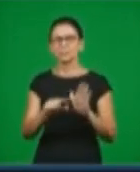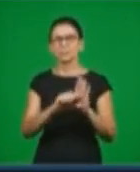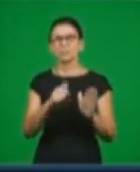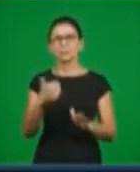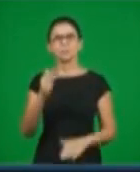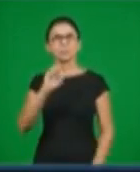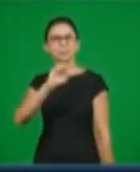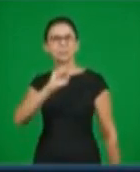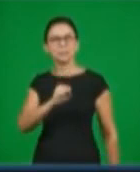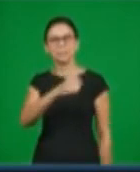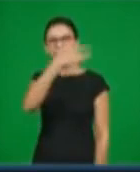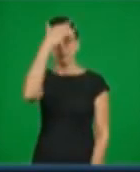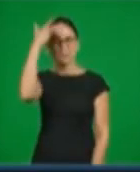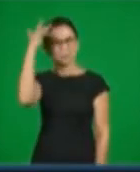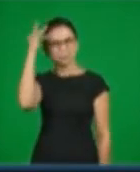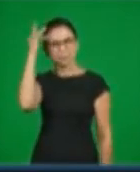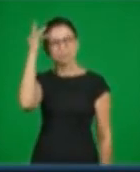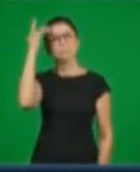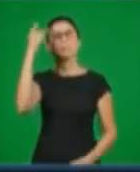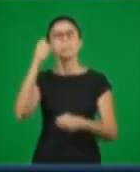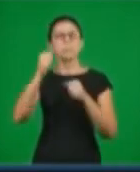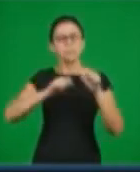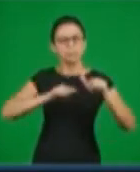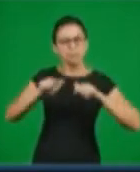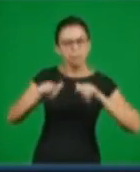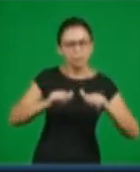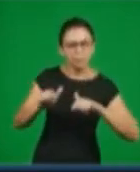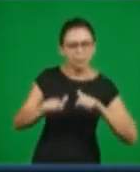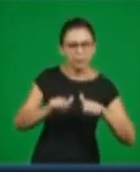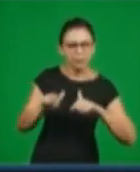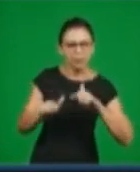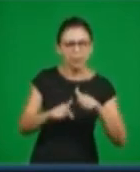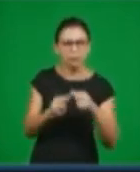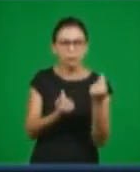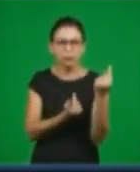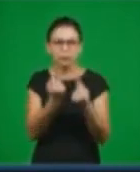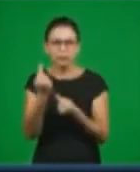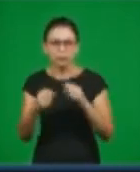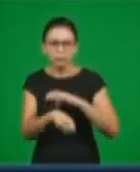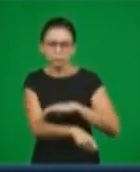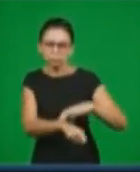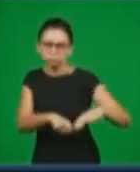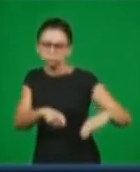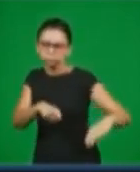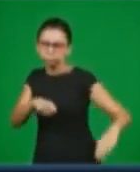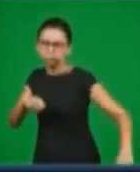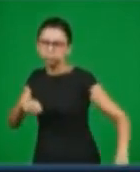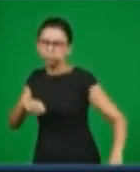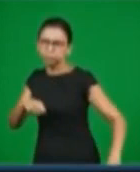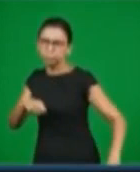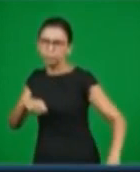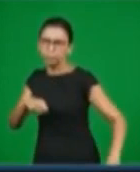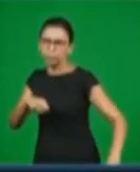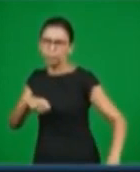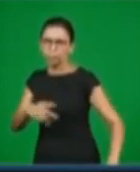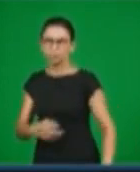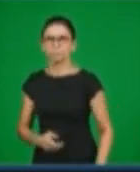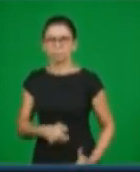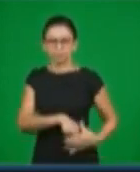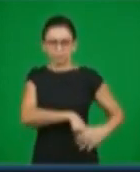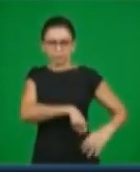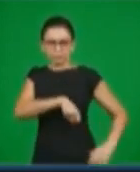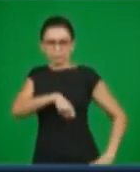18. Every one of the builders had his sword gritted at his side as